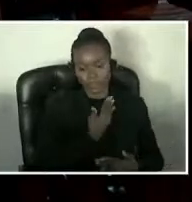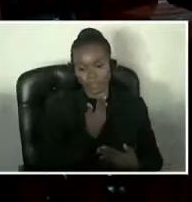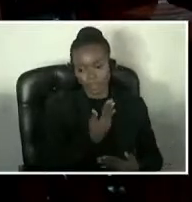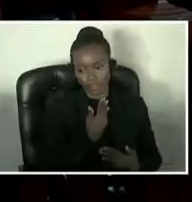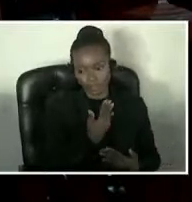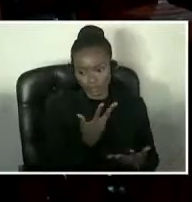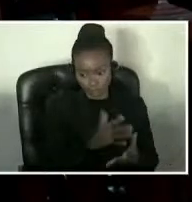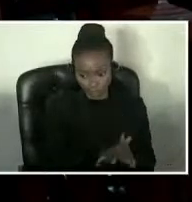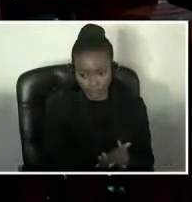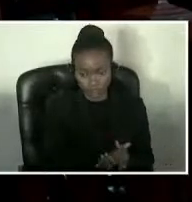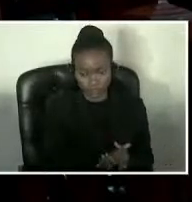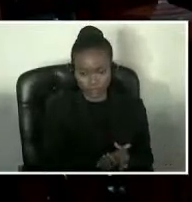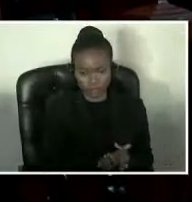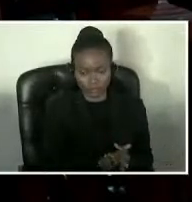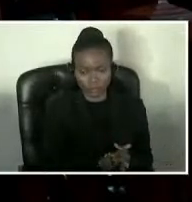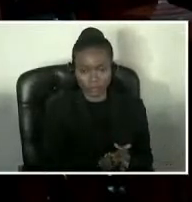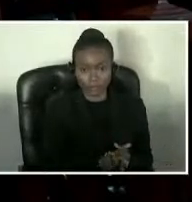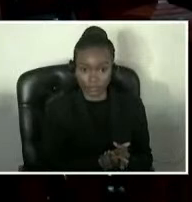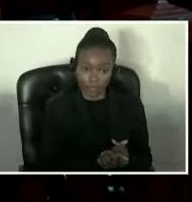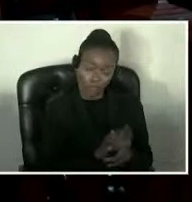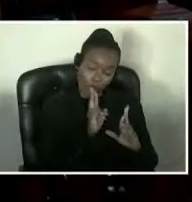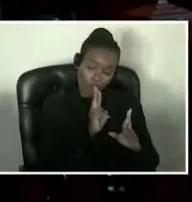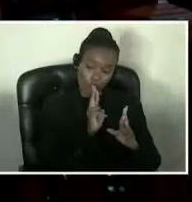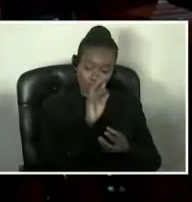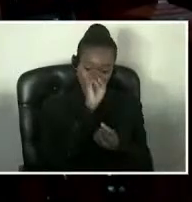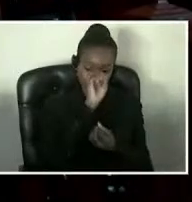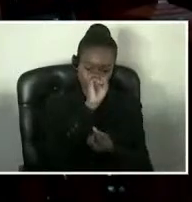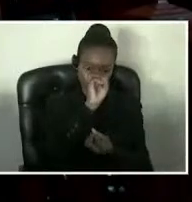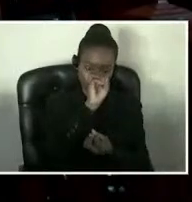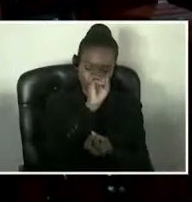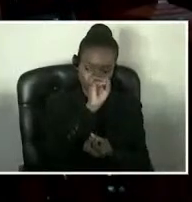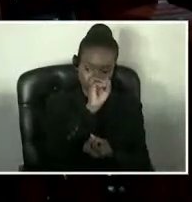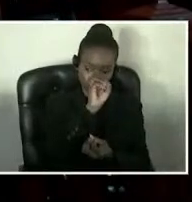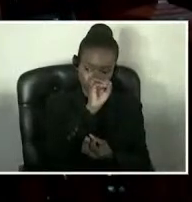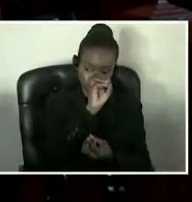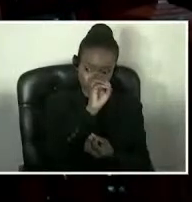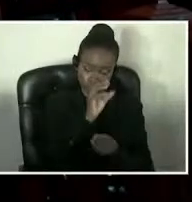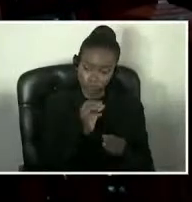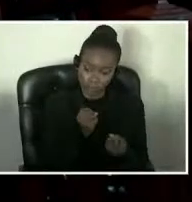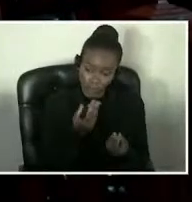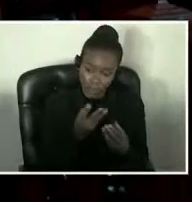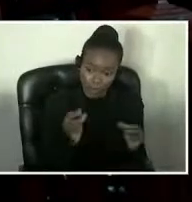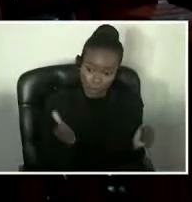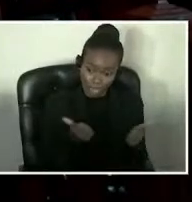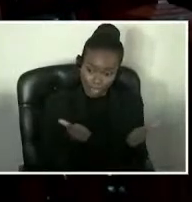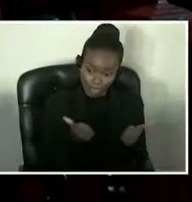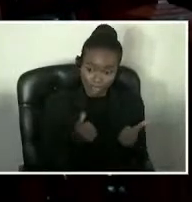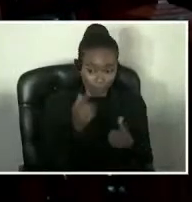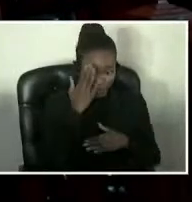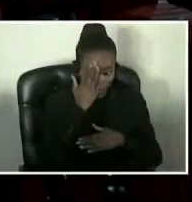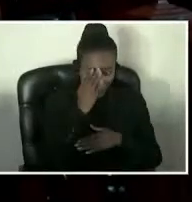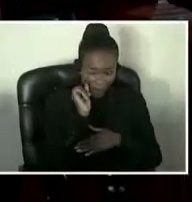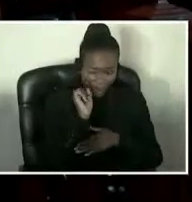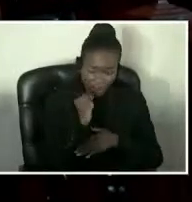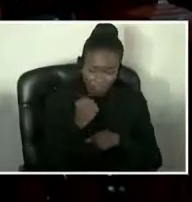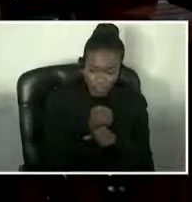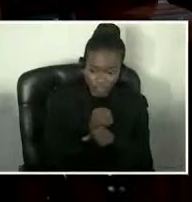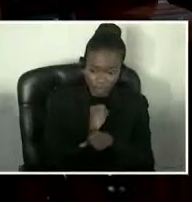justice and again all the time because what we know um we see is the illustration